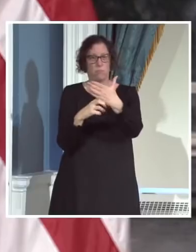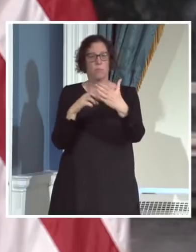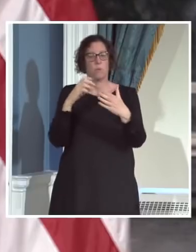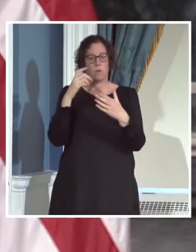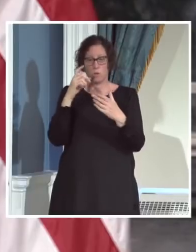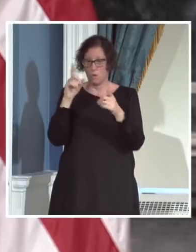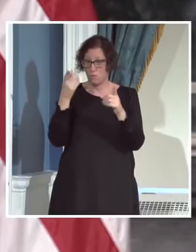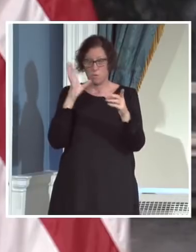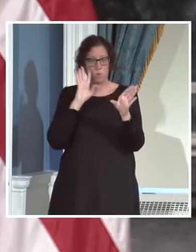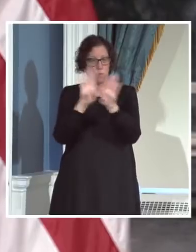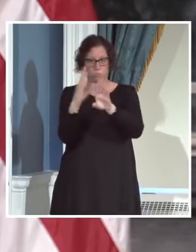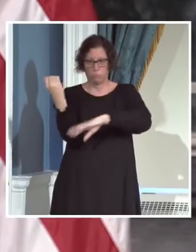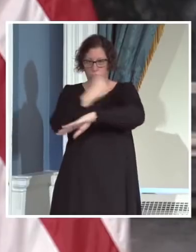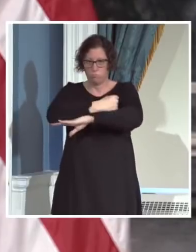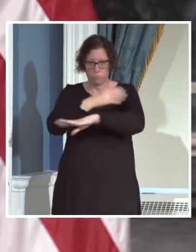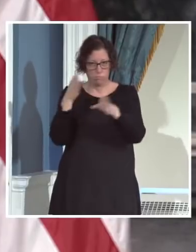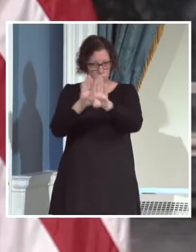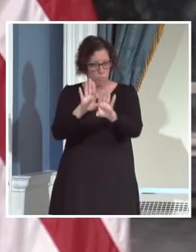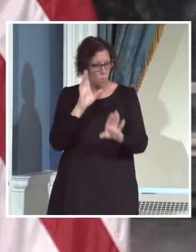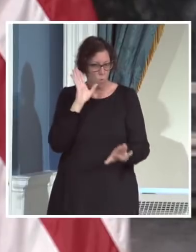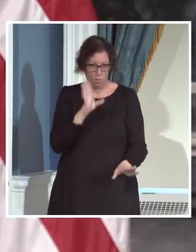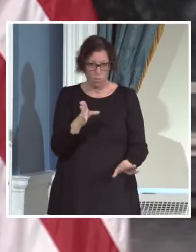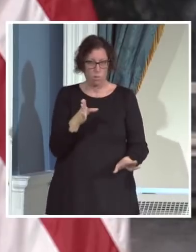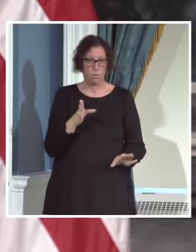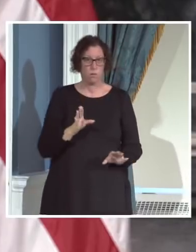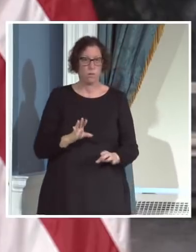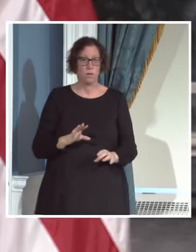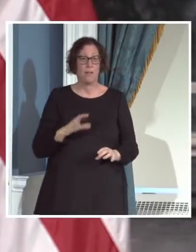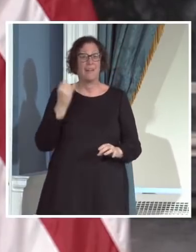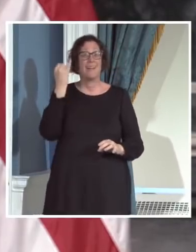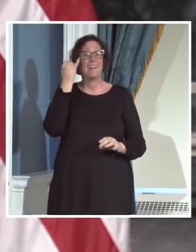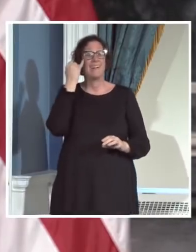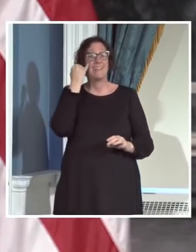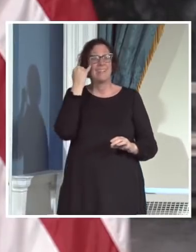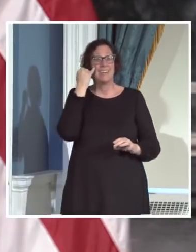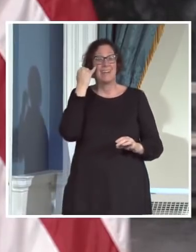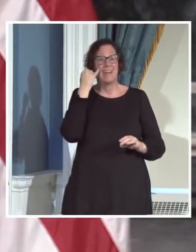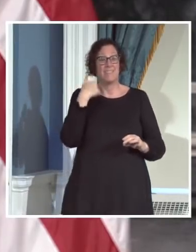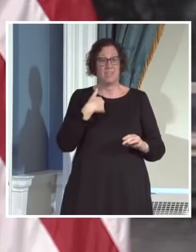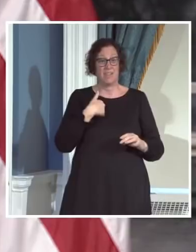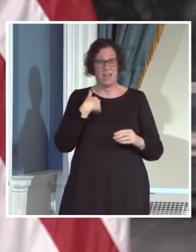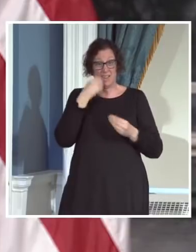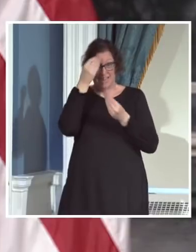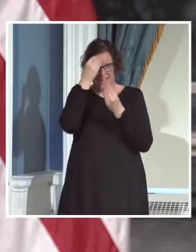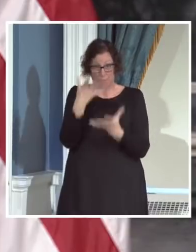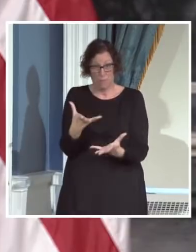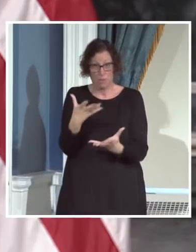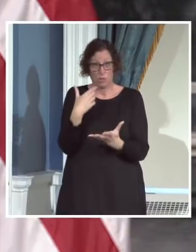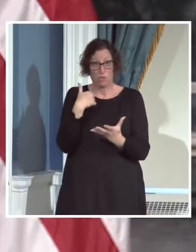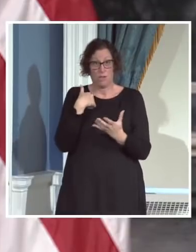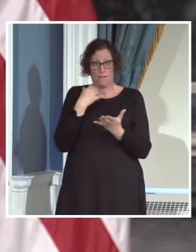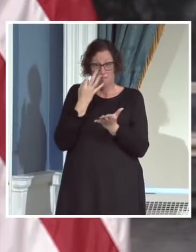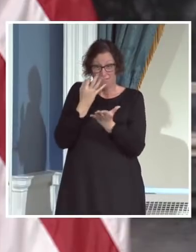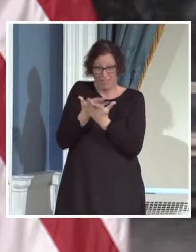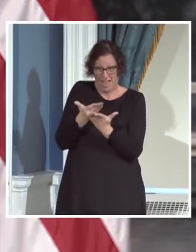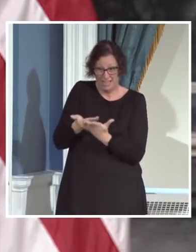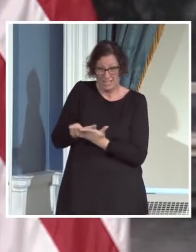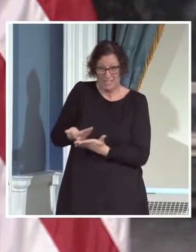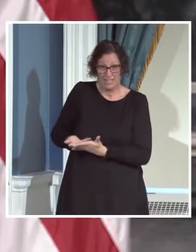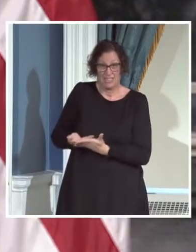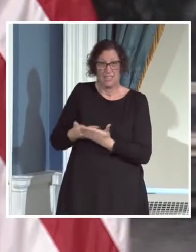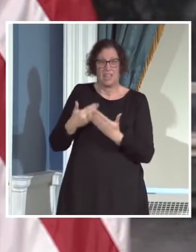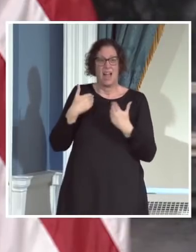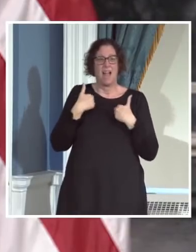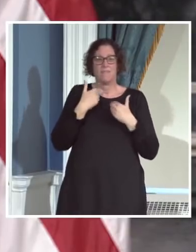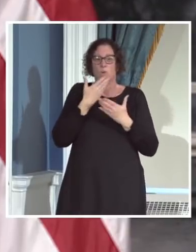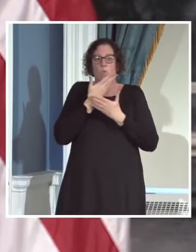is justified and we've thought about the consequences, intended and unintended. I will pull the trigger every time when it's time